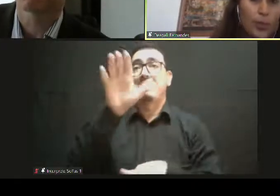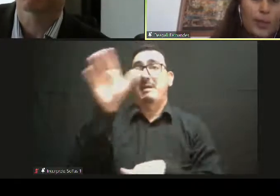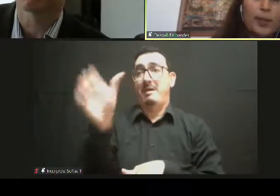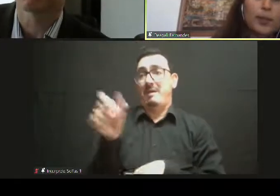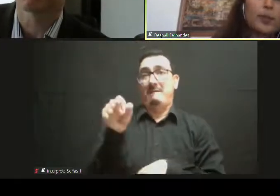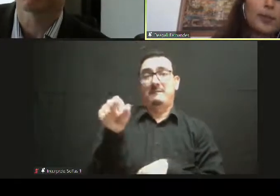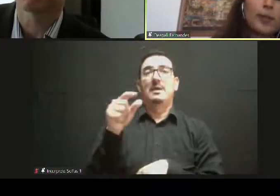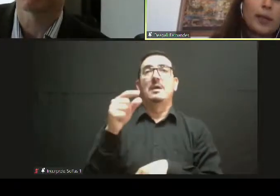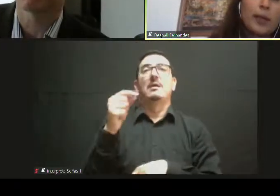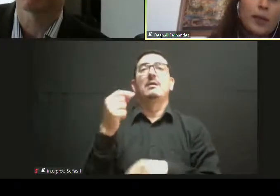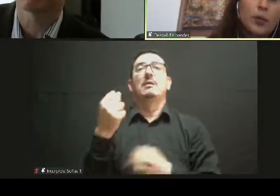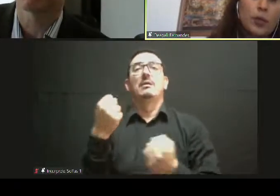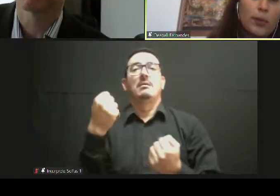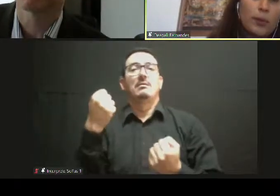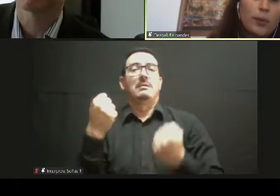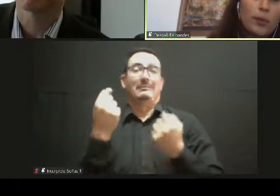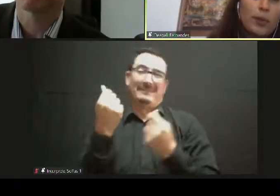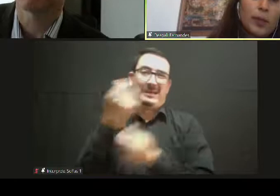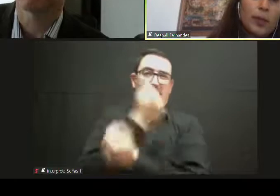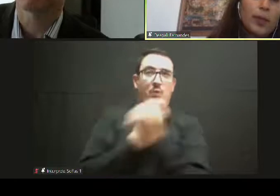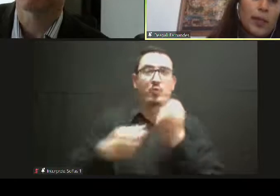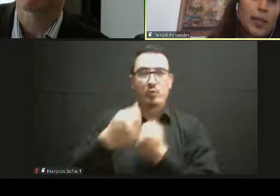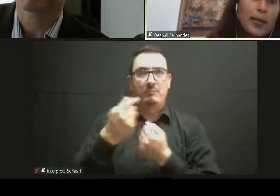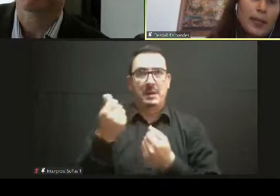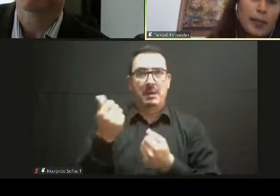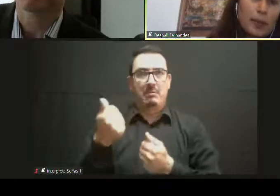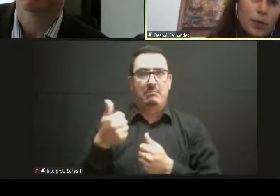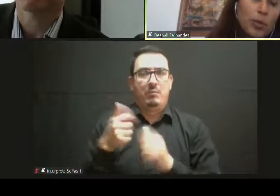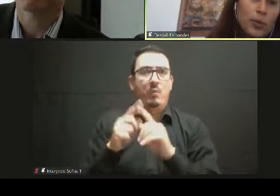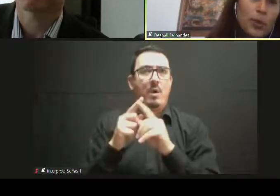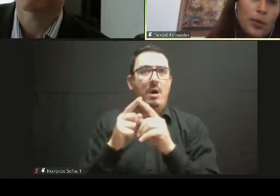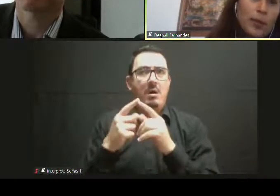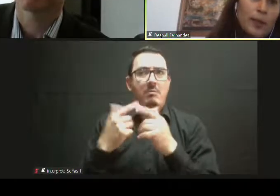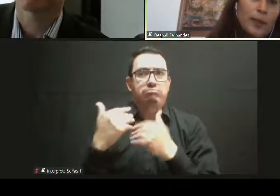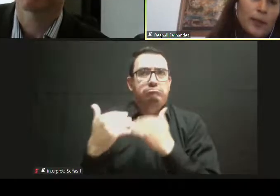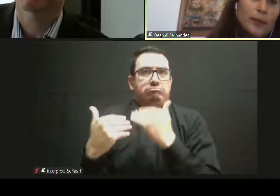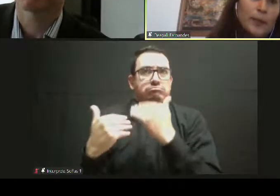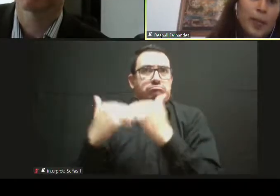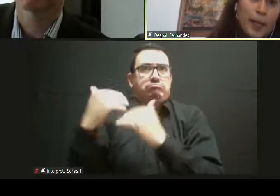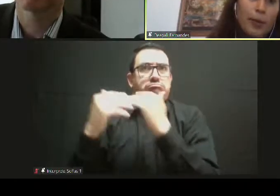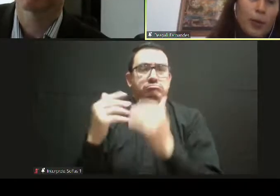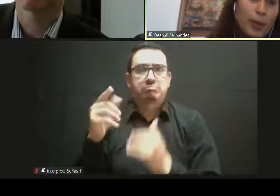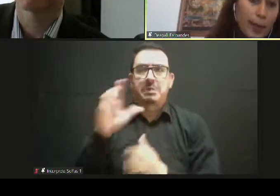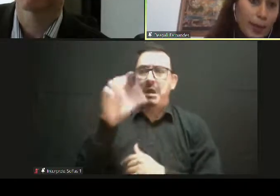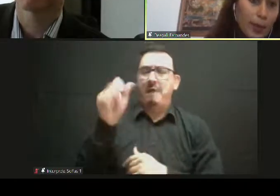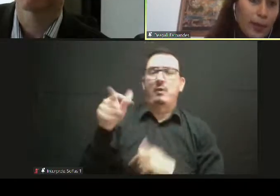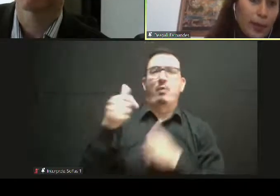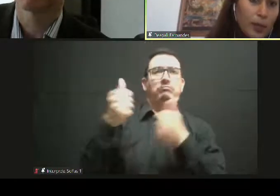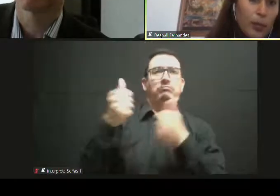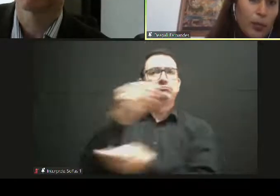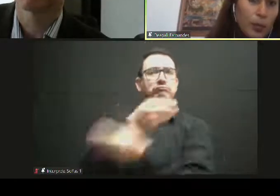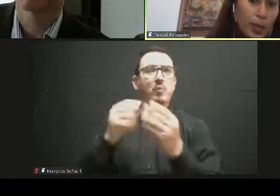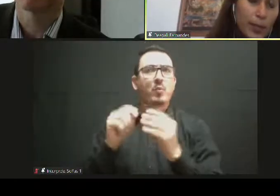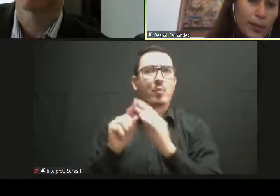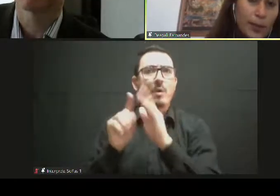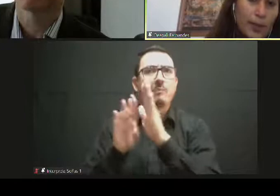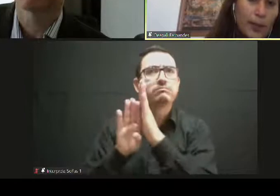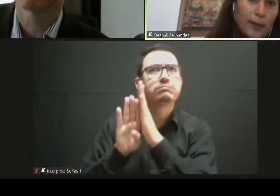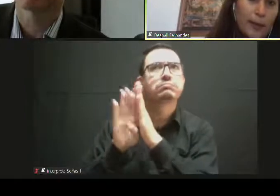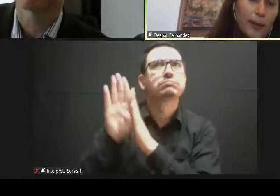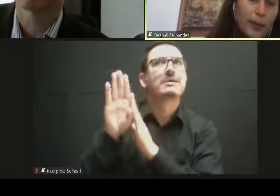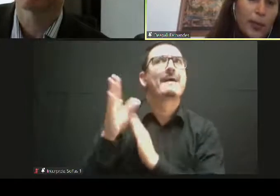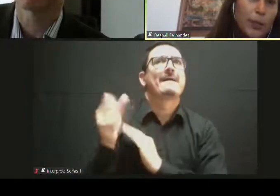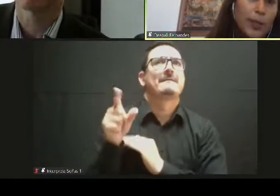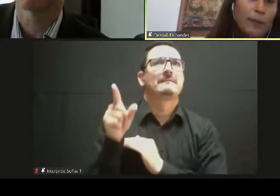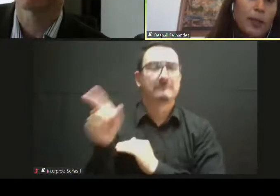financial transactions, so on and so forth. ICT infrastructure is an area where there can be a lot more progress.